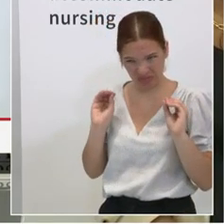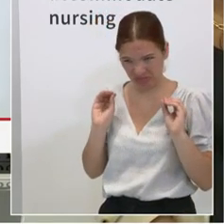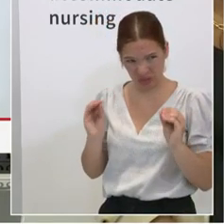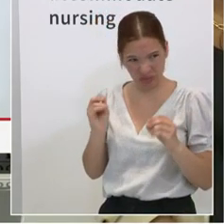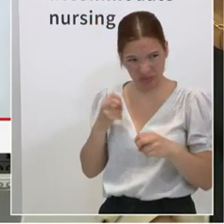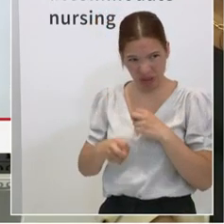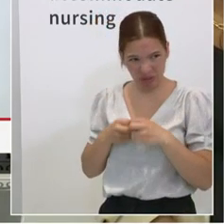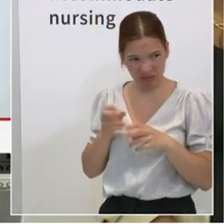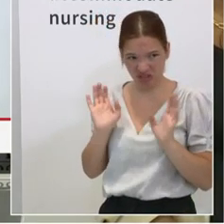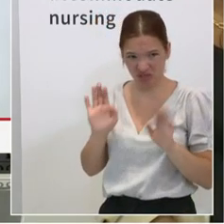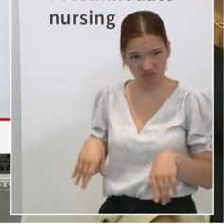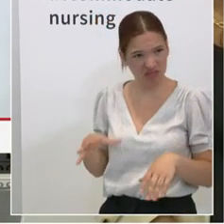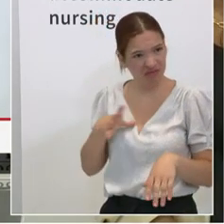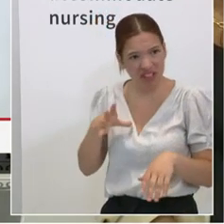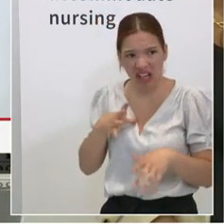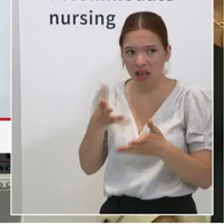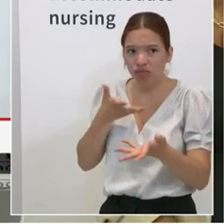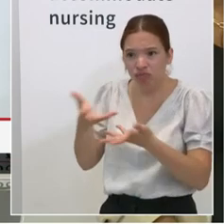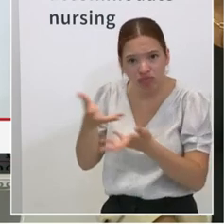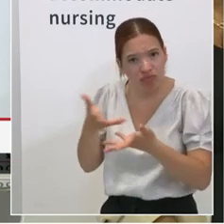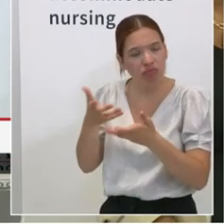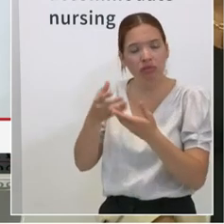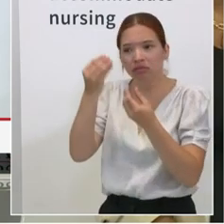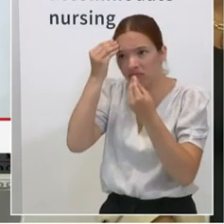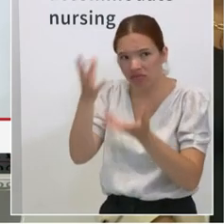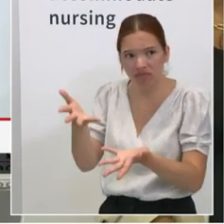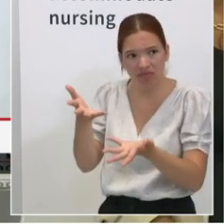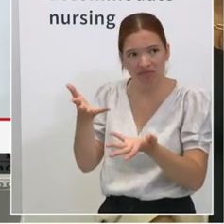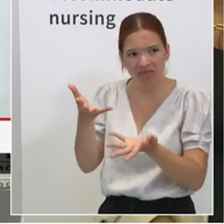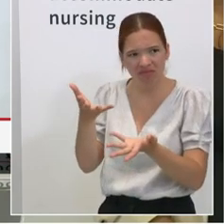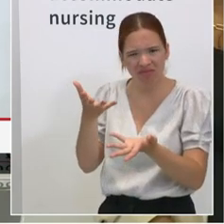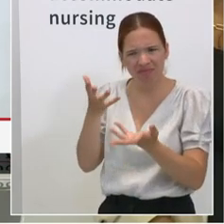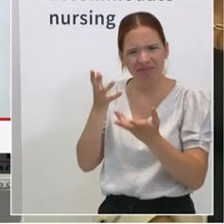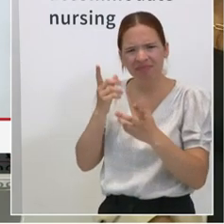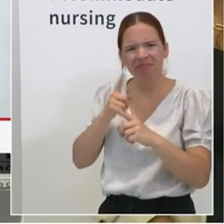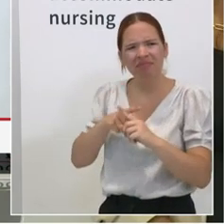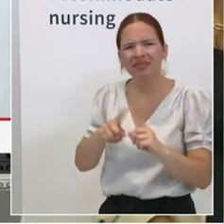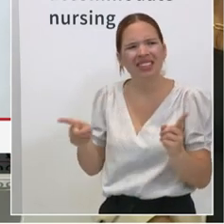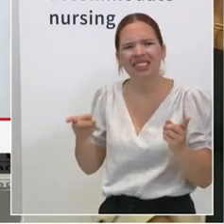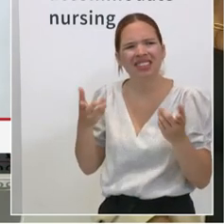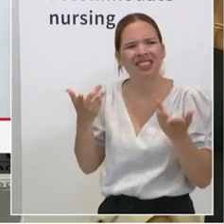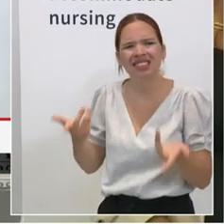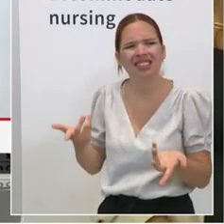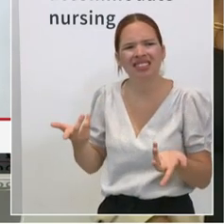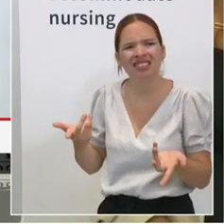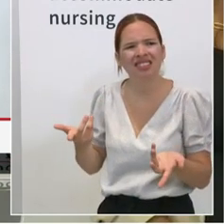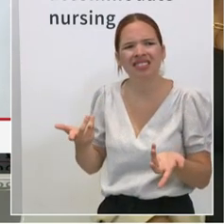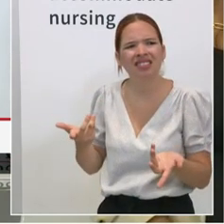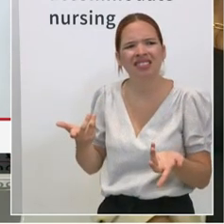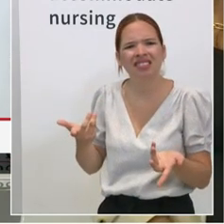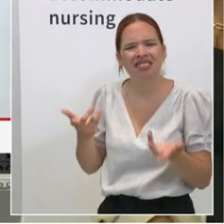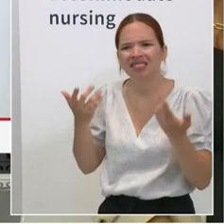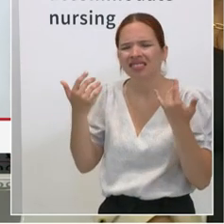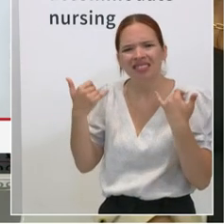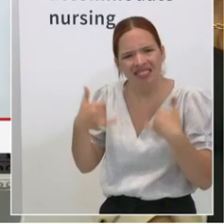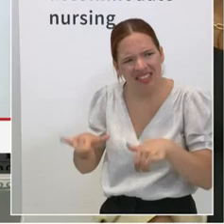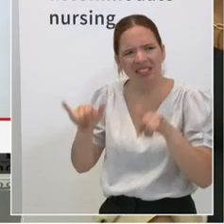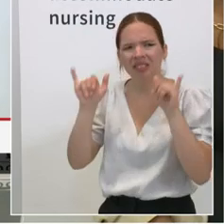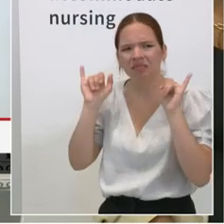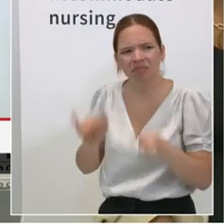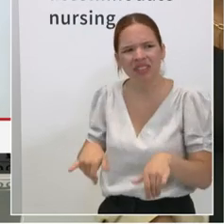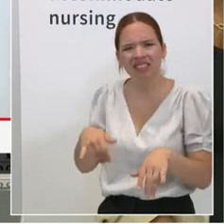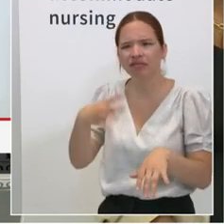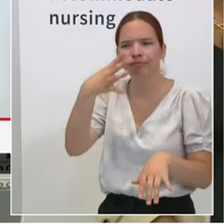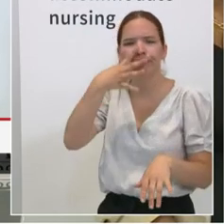breakdown, I think according to this letter that was recently sent to council, was within the DMV. And so, I mean, and by